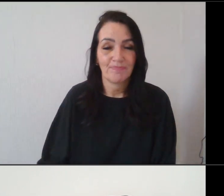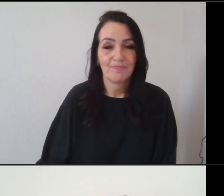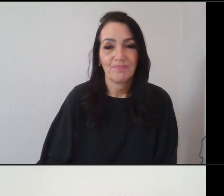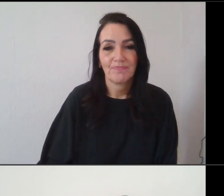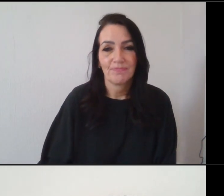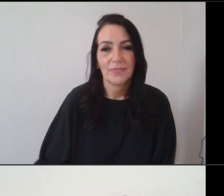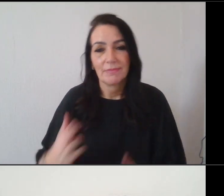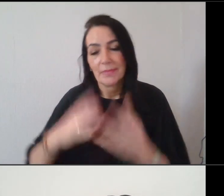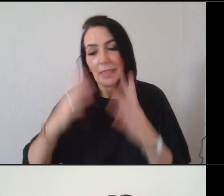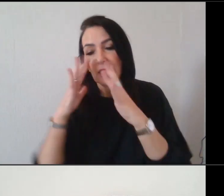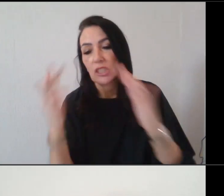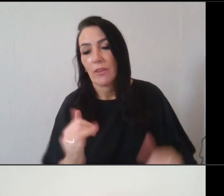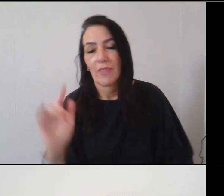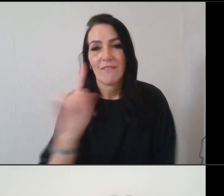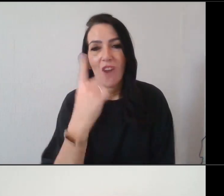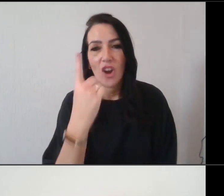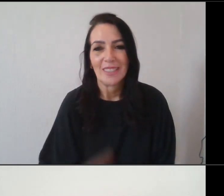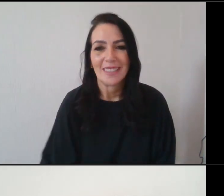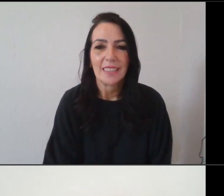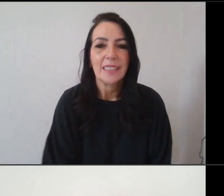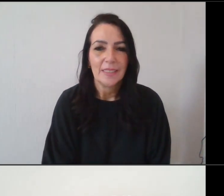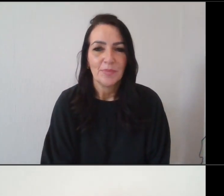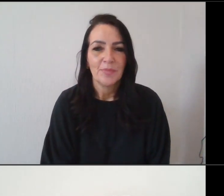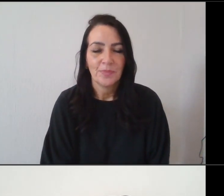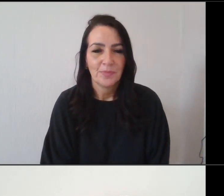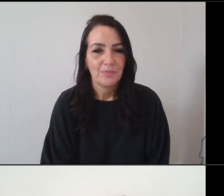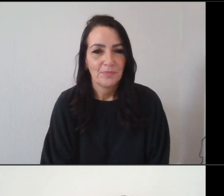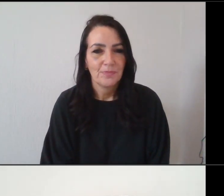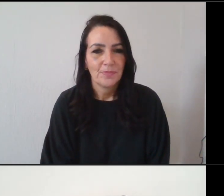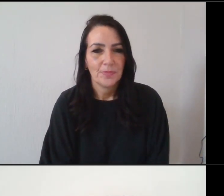a survey first of all, and then working from there.